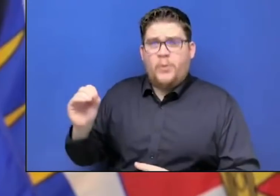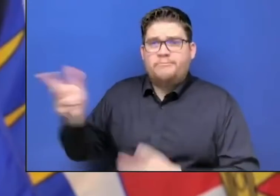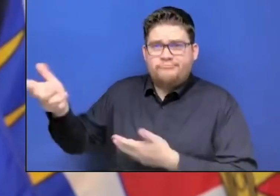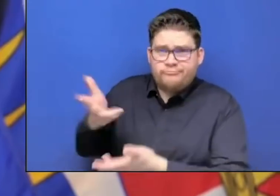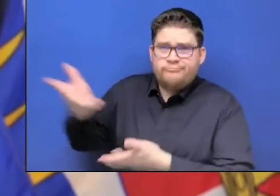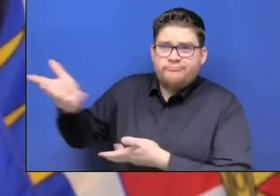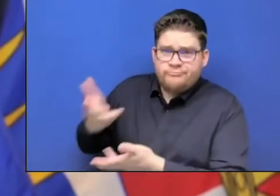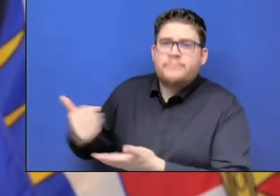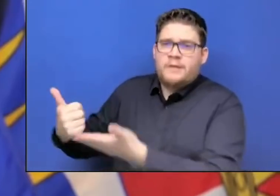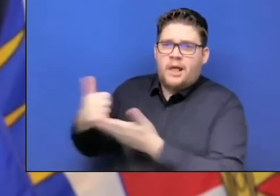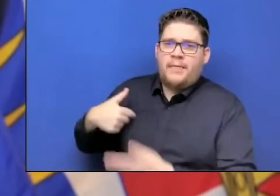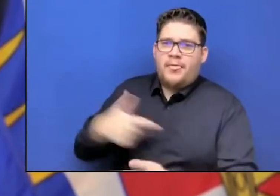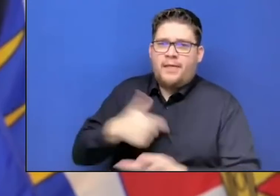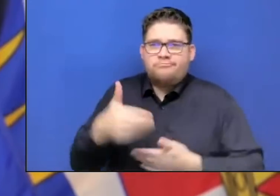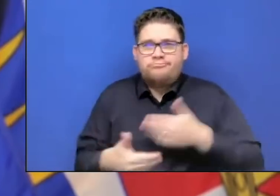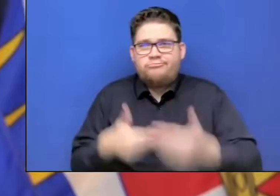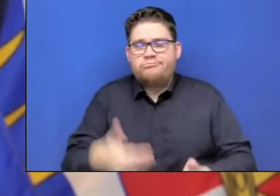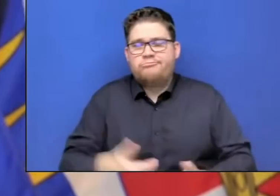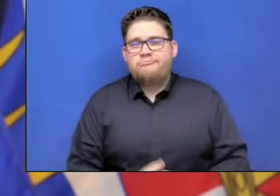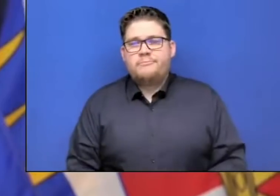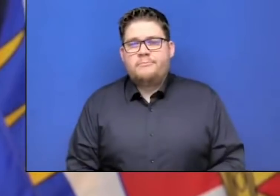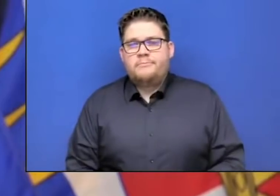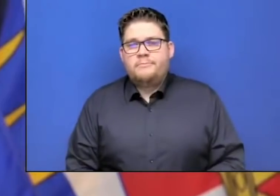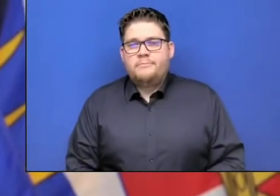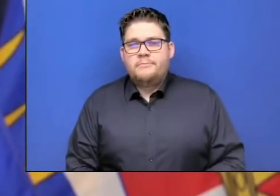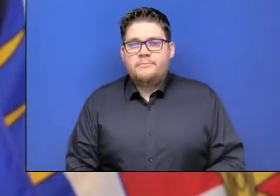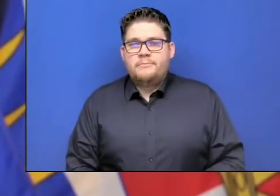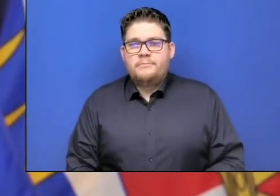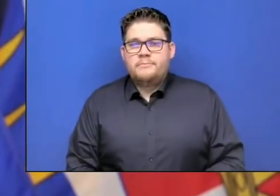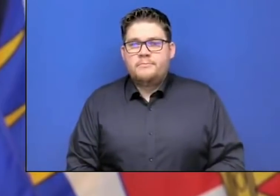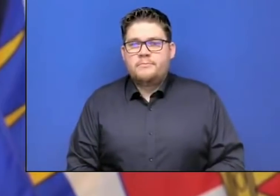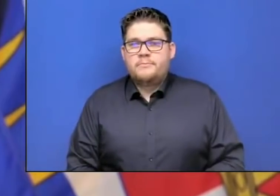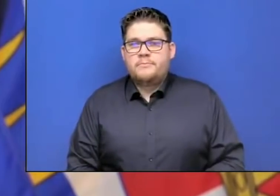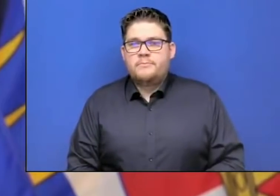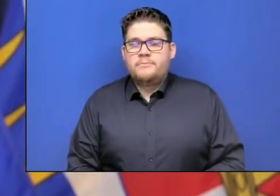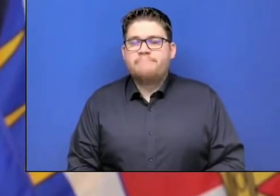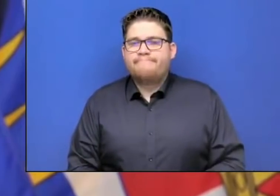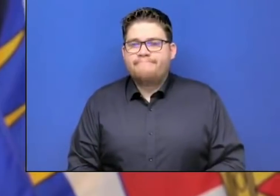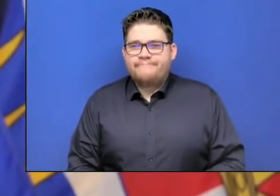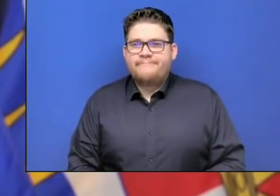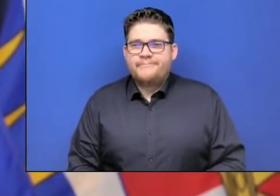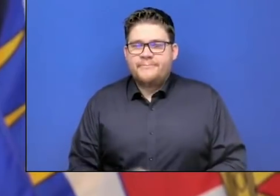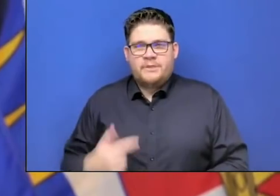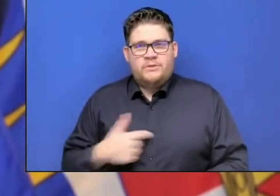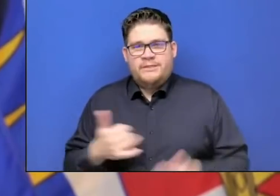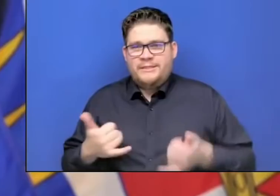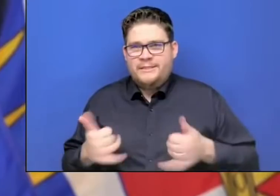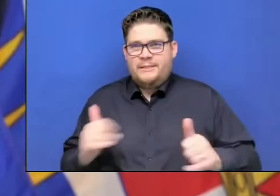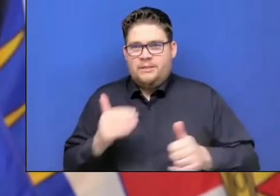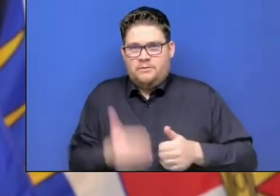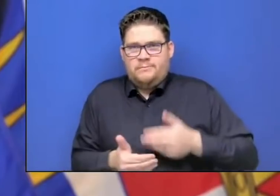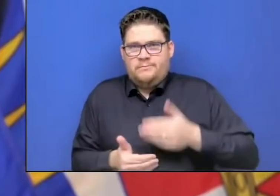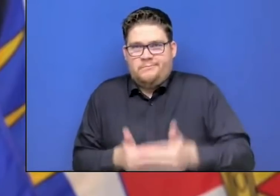her support as well. And so this is early days in this disaster for agriculture. Things are